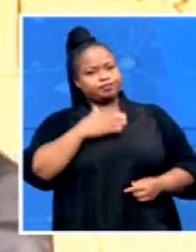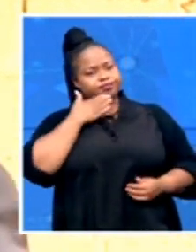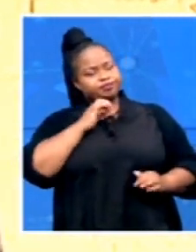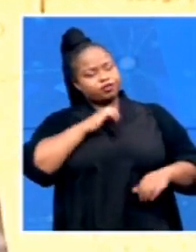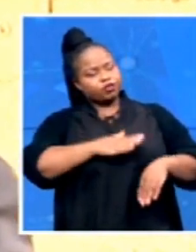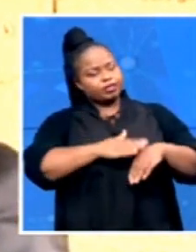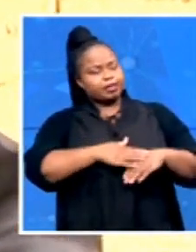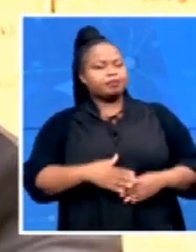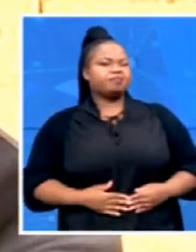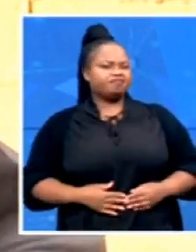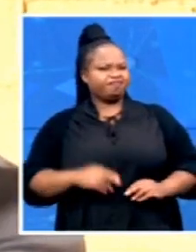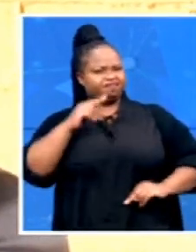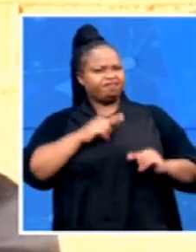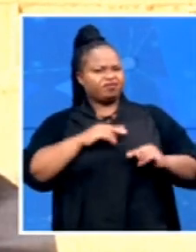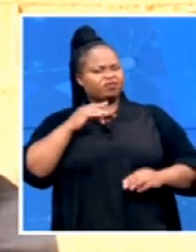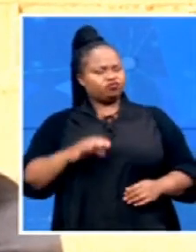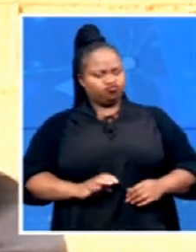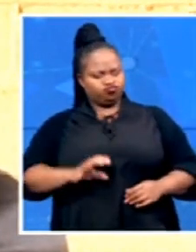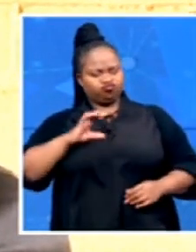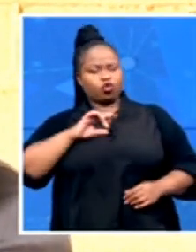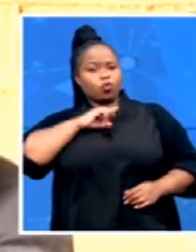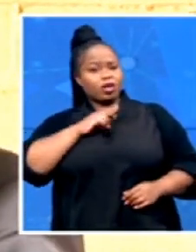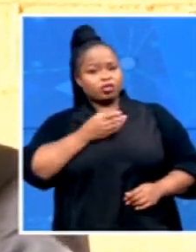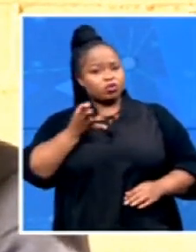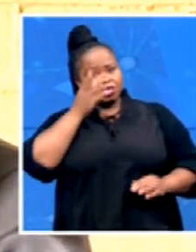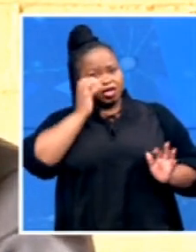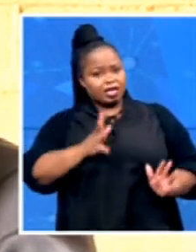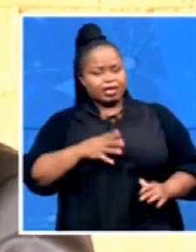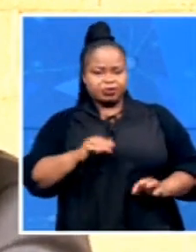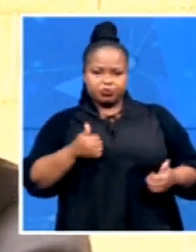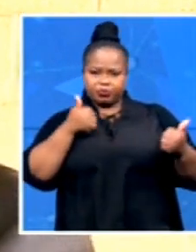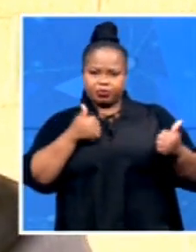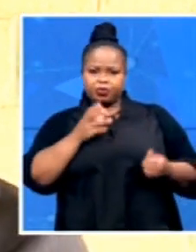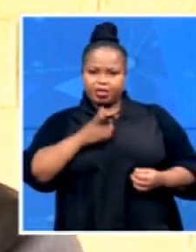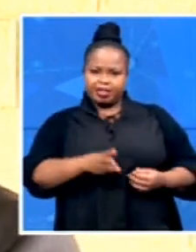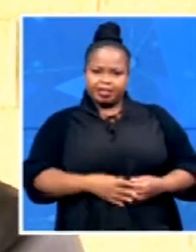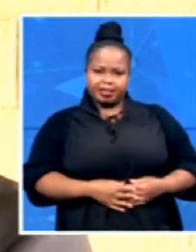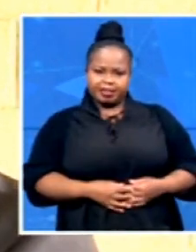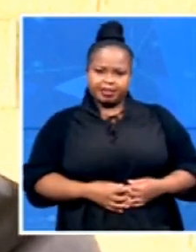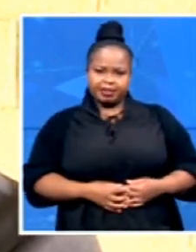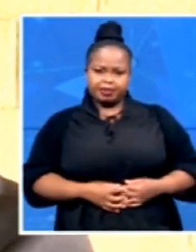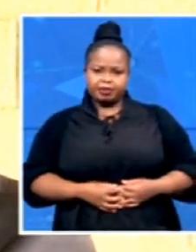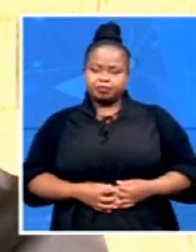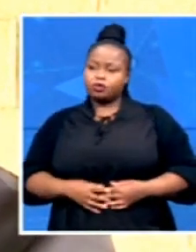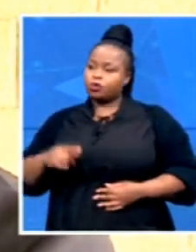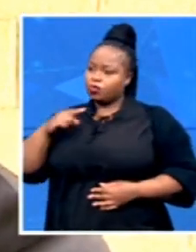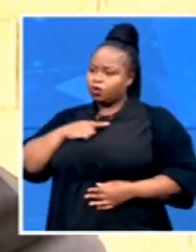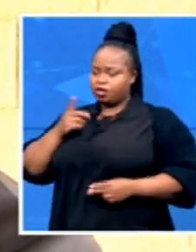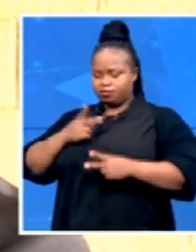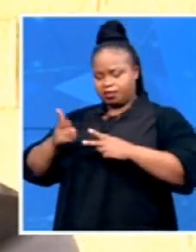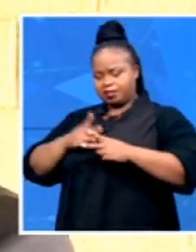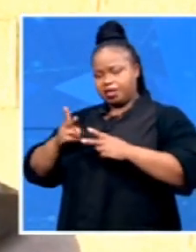that these learners are going to do well and that you are ready for these exams? It's because of our preparations that we have been